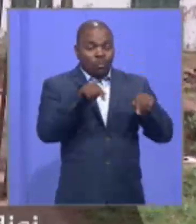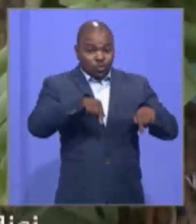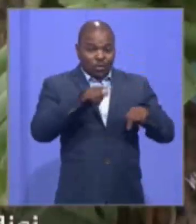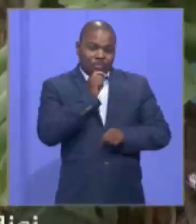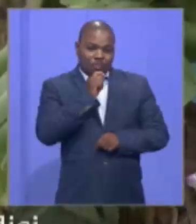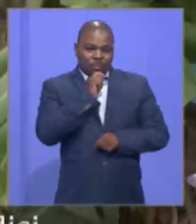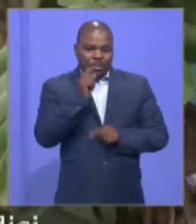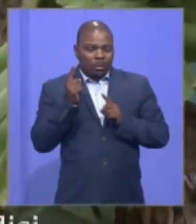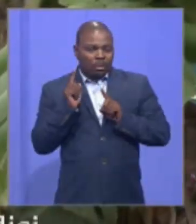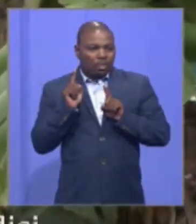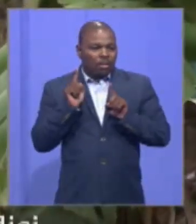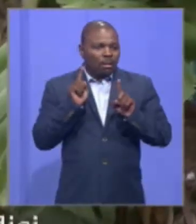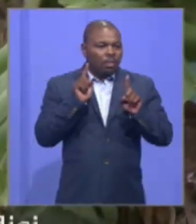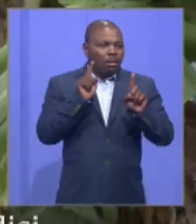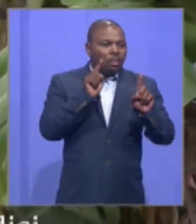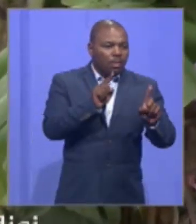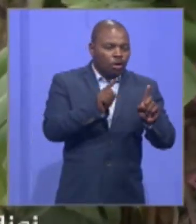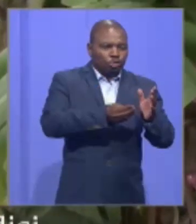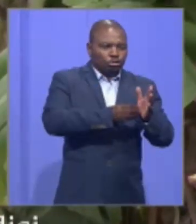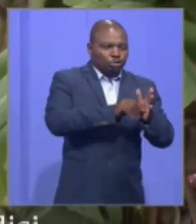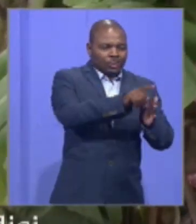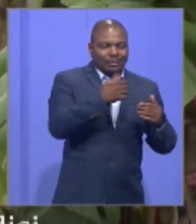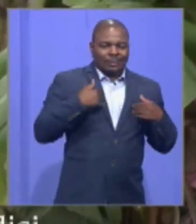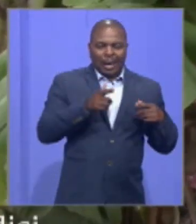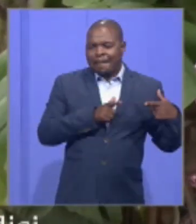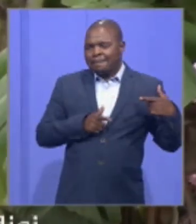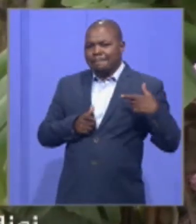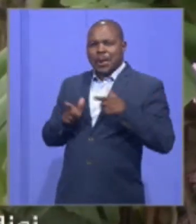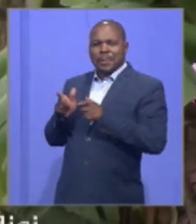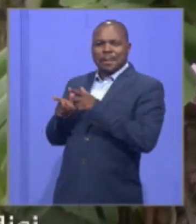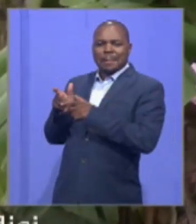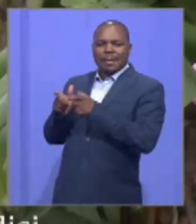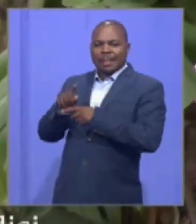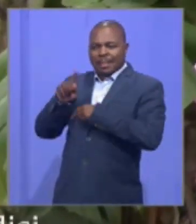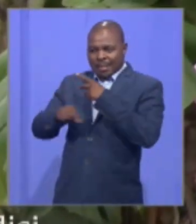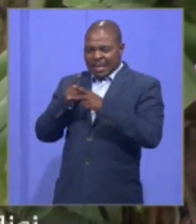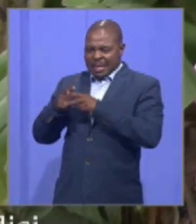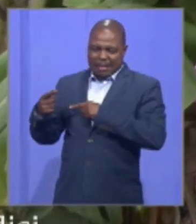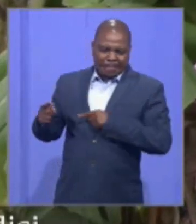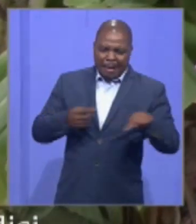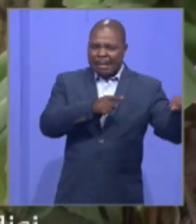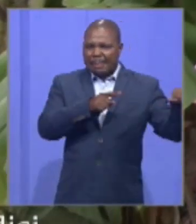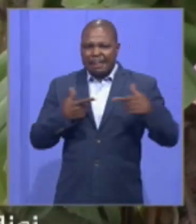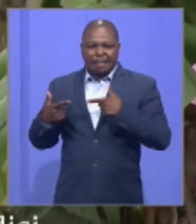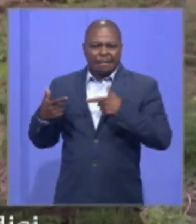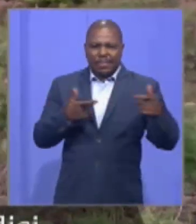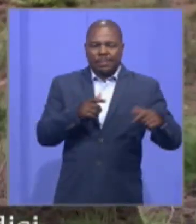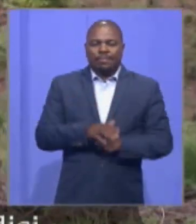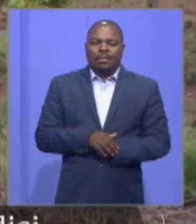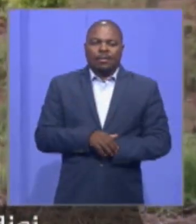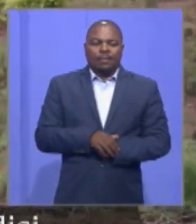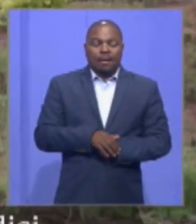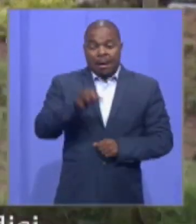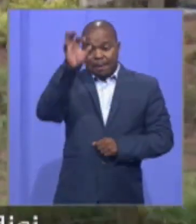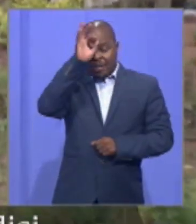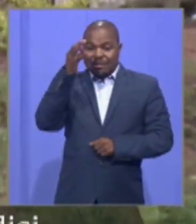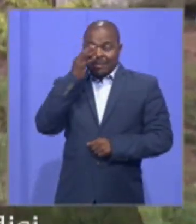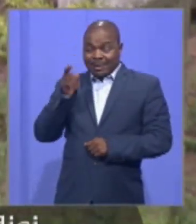ba neng ba atamela. Babelaelwa ba ne ba simolola go thuntsa mme ga tsoga ntwa ya dithunya. Mapodisi a re segongwana se